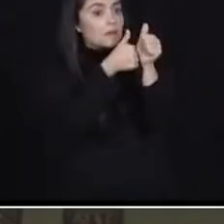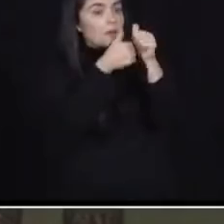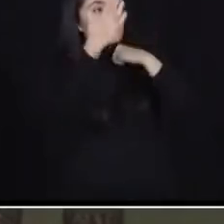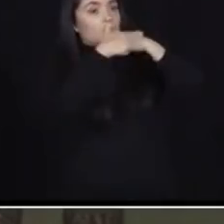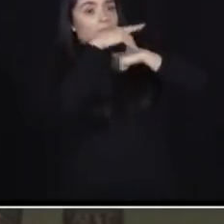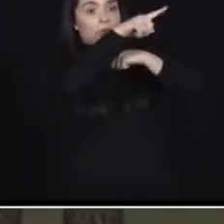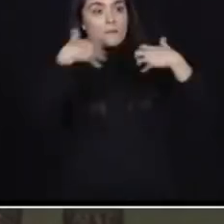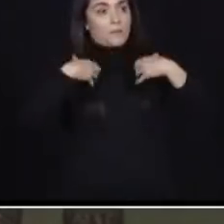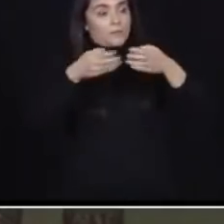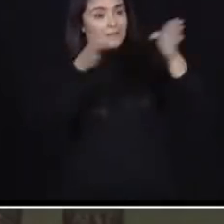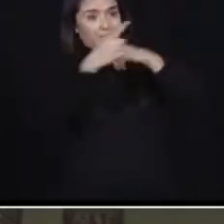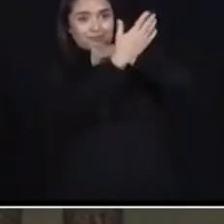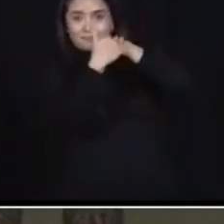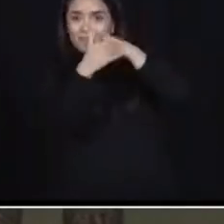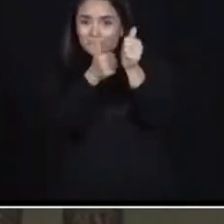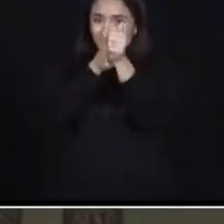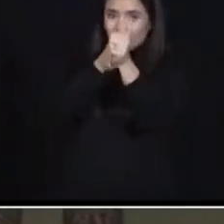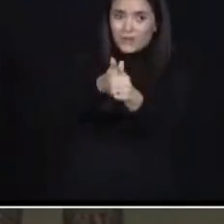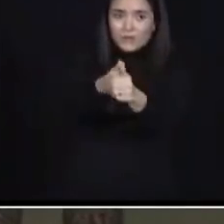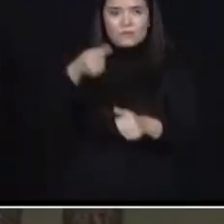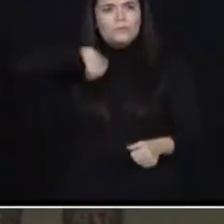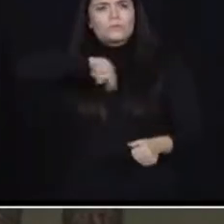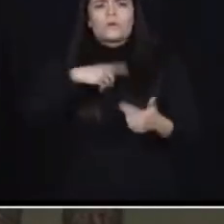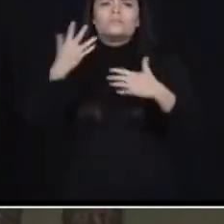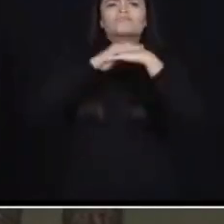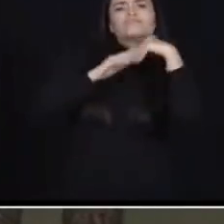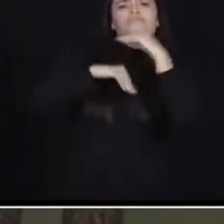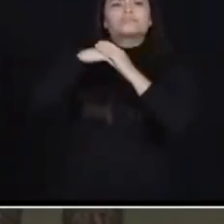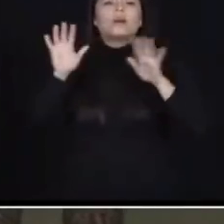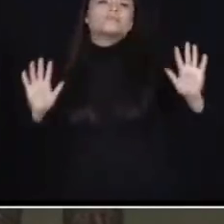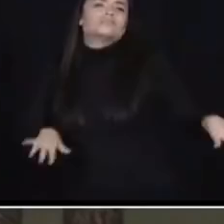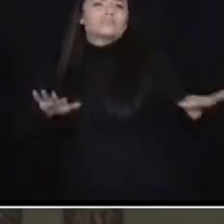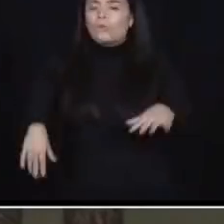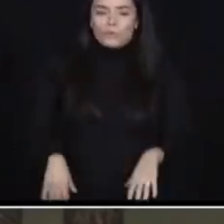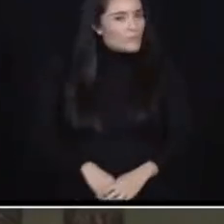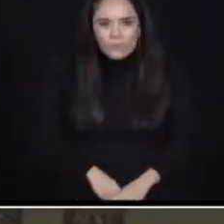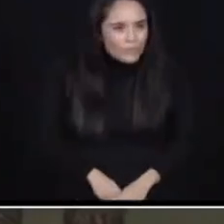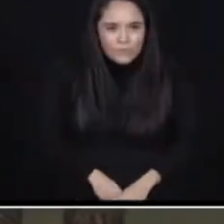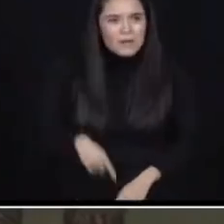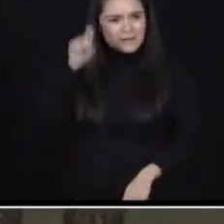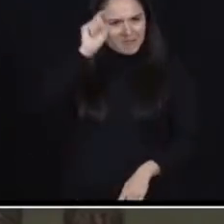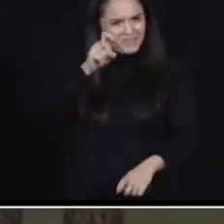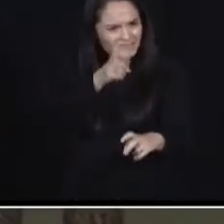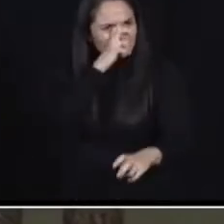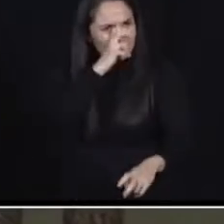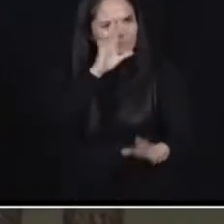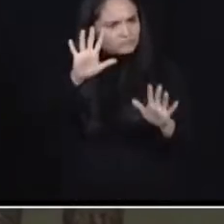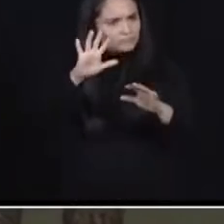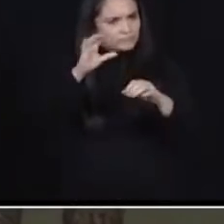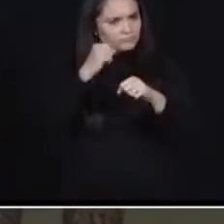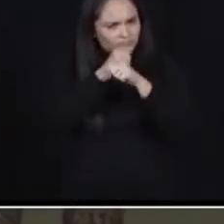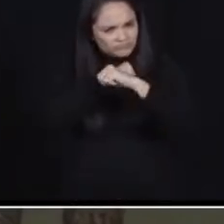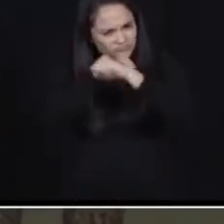can't become complacent. We need to fight and continue fighting. Please don't lose